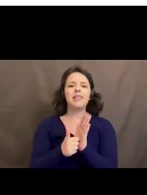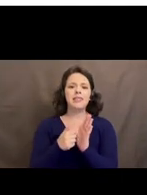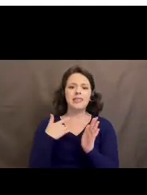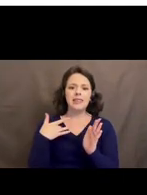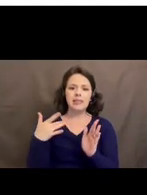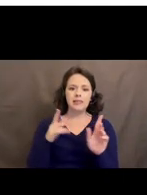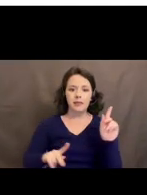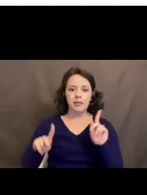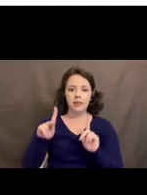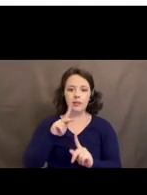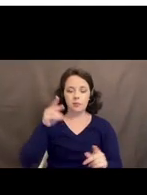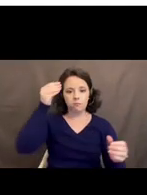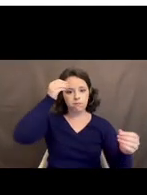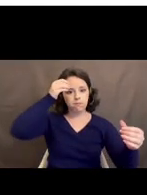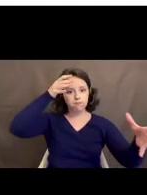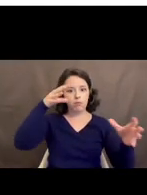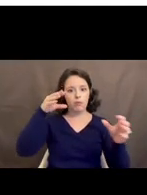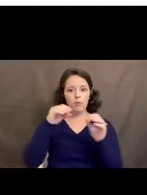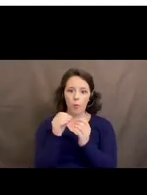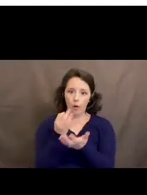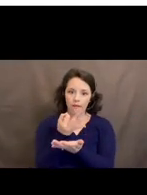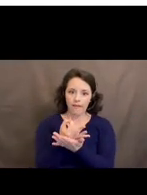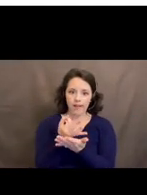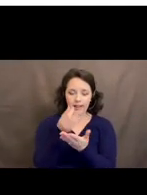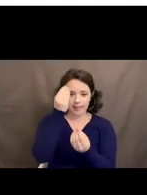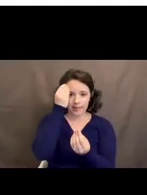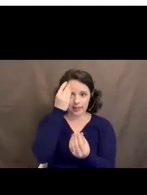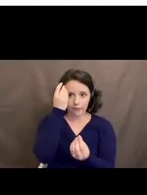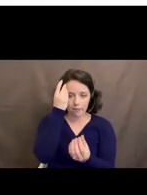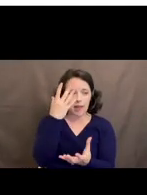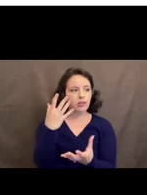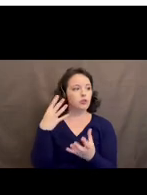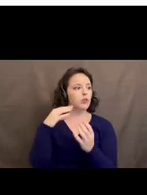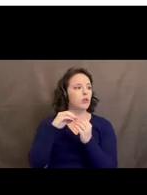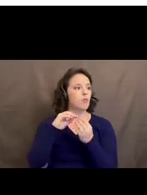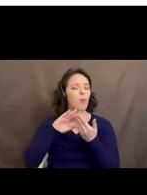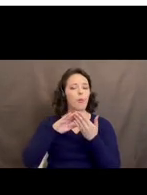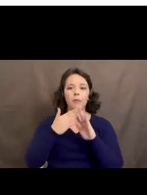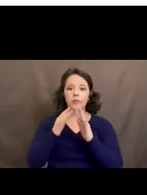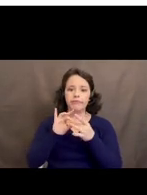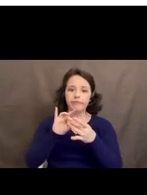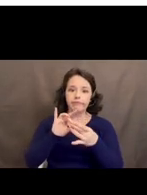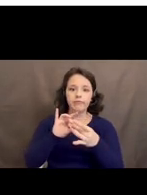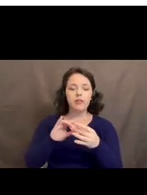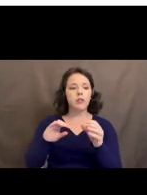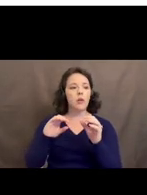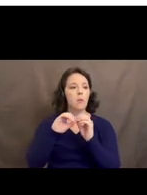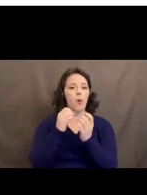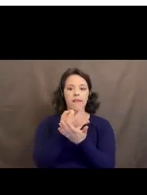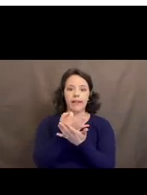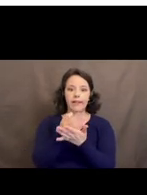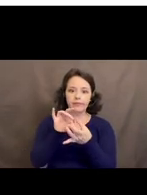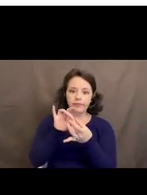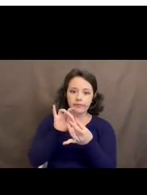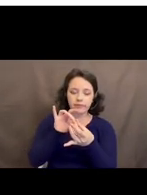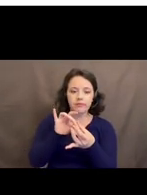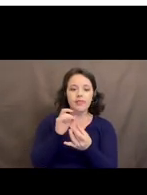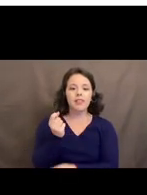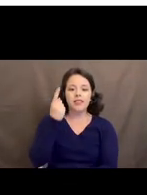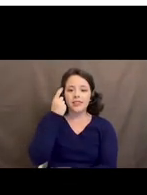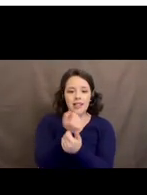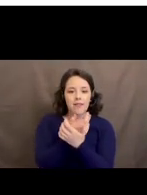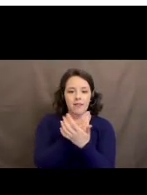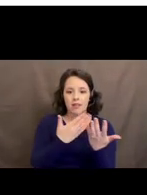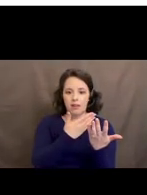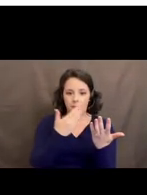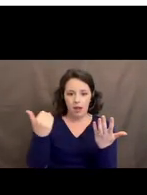literacy, self-efficacy, choice-making, financial engagement, self-determination, and these outcomes in turn